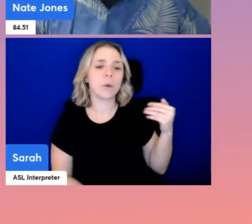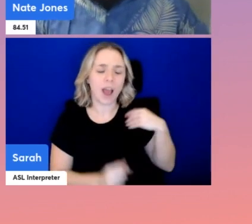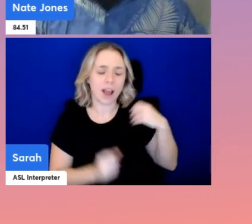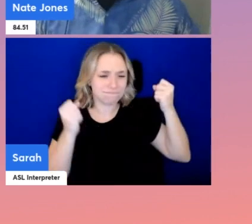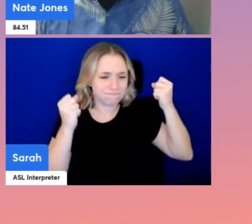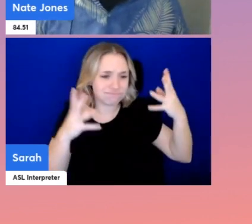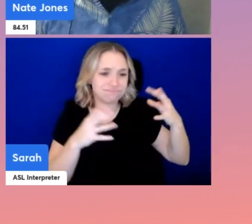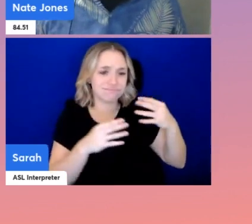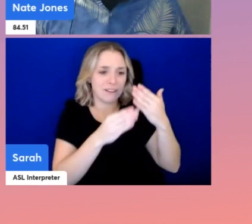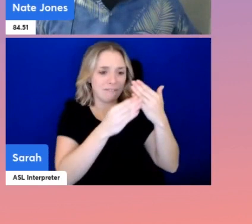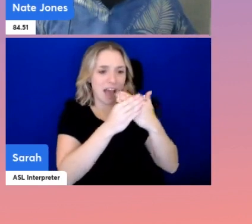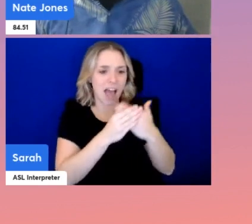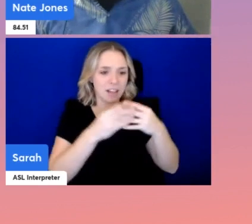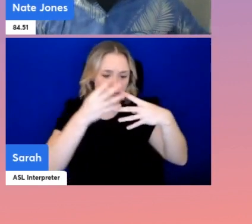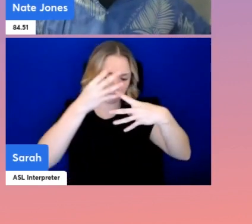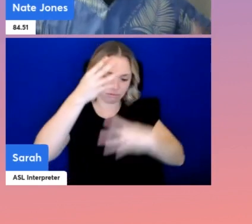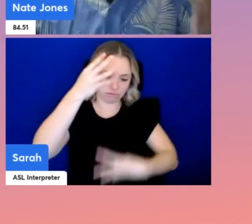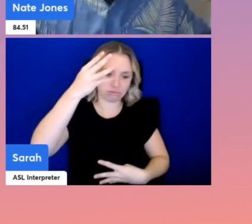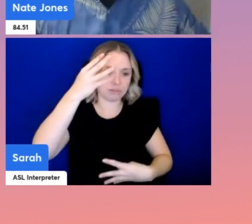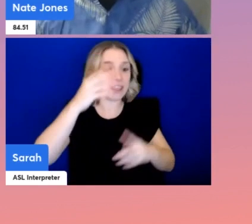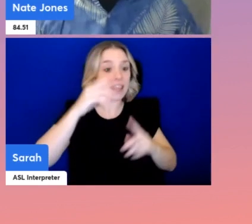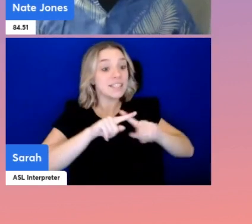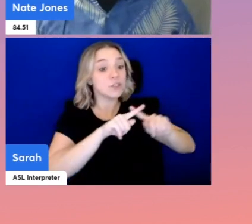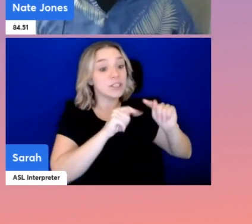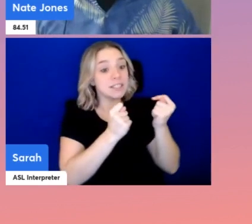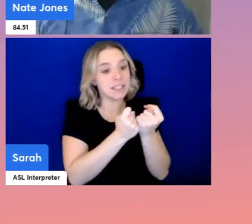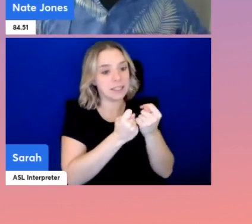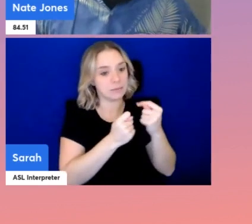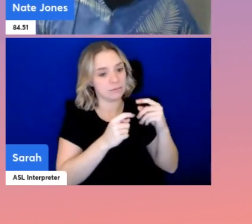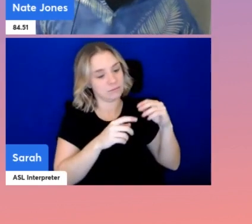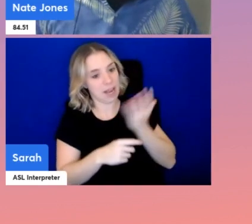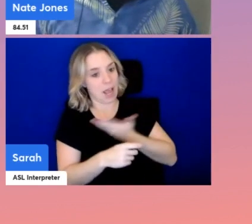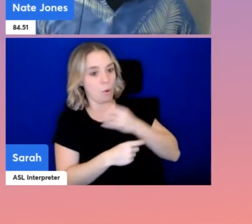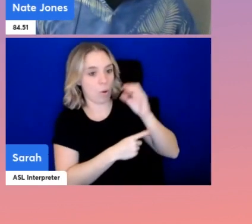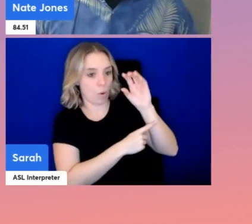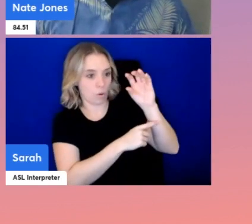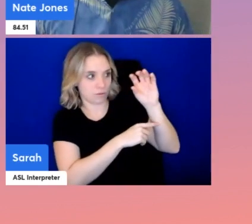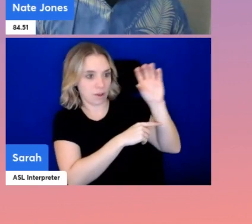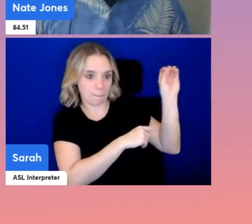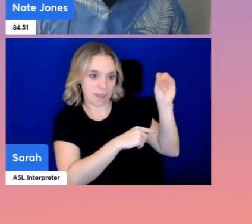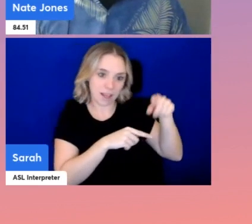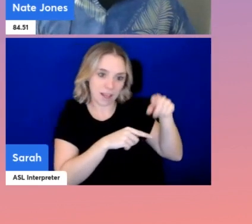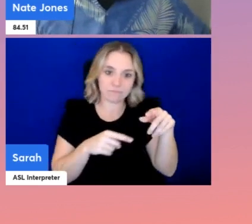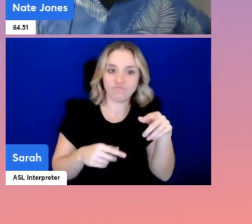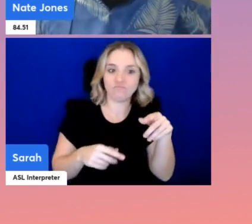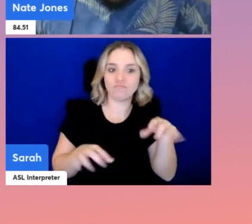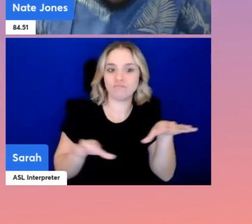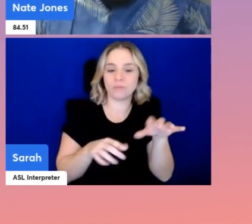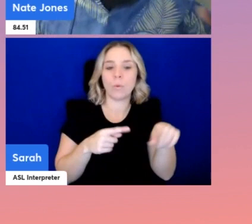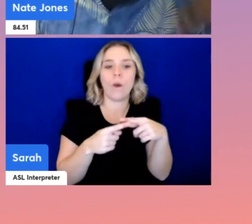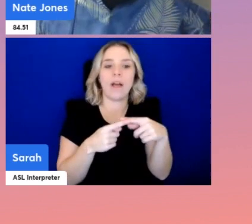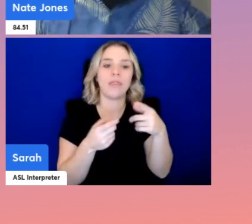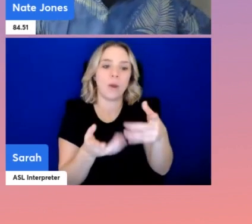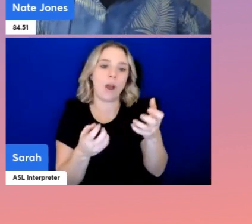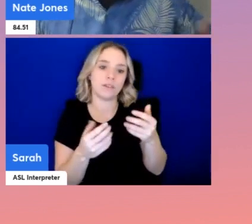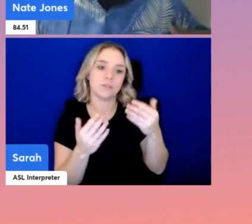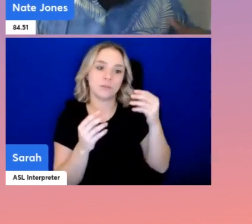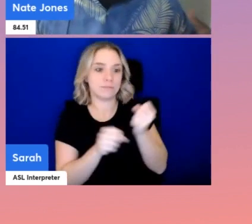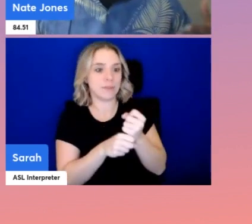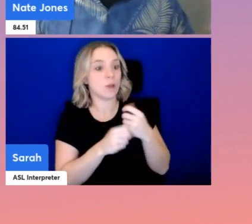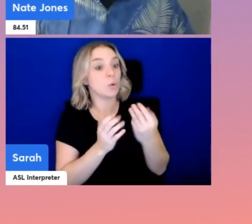here that teams across our org have added as they're coming up with new modules that they want to share with the organization. We've got Key Vault, we've